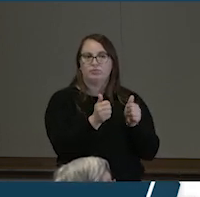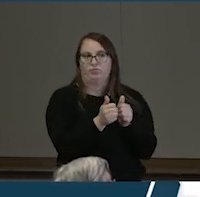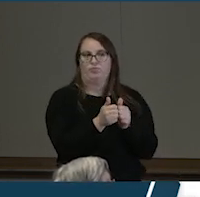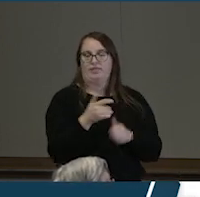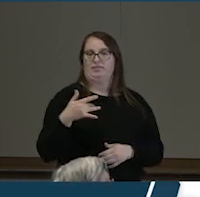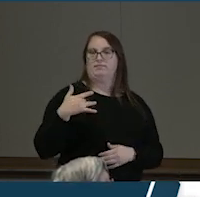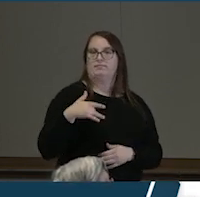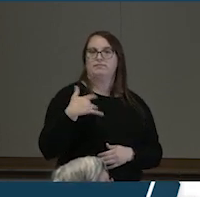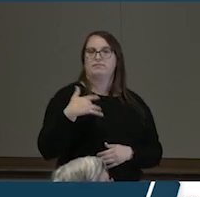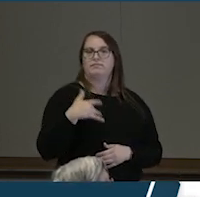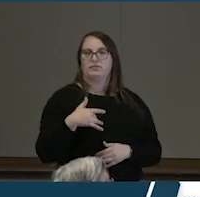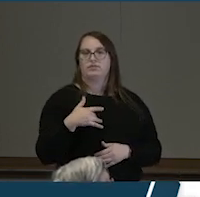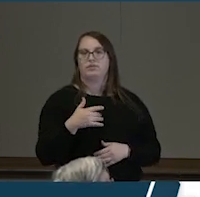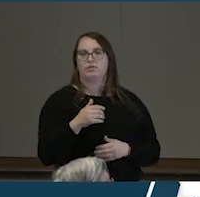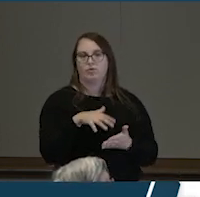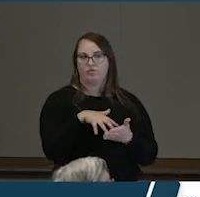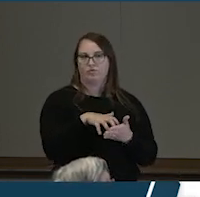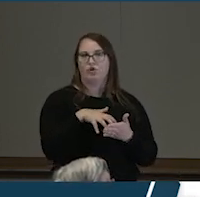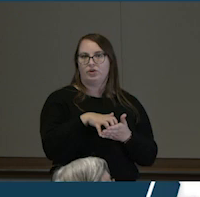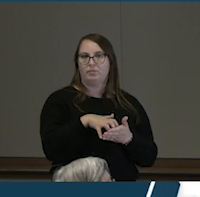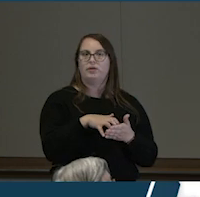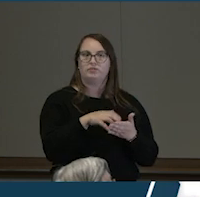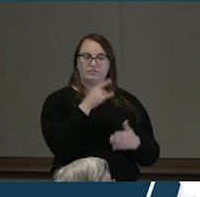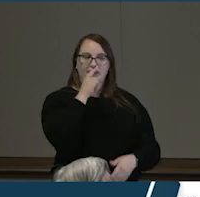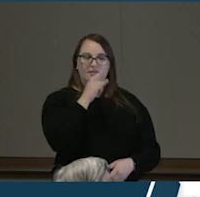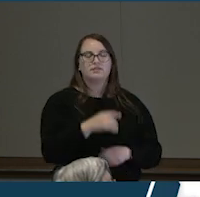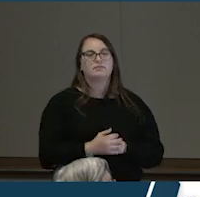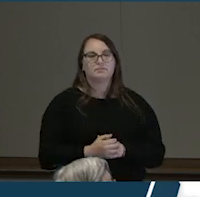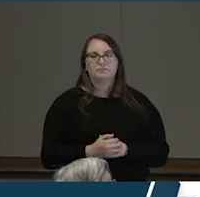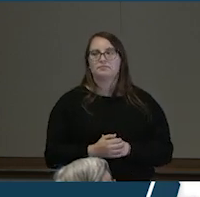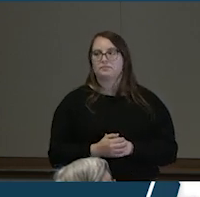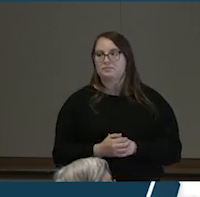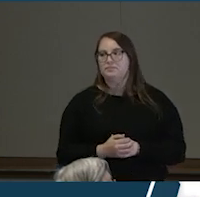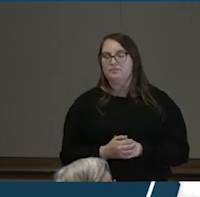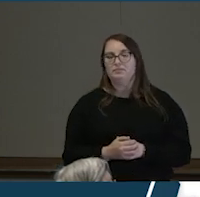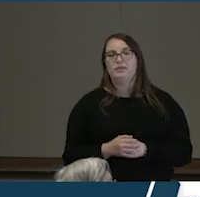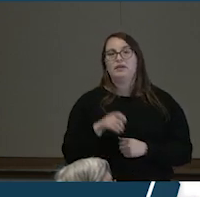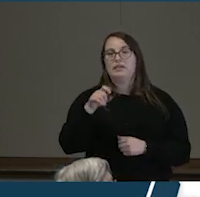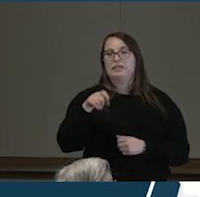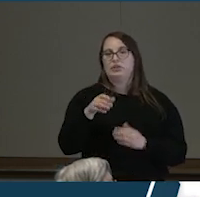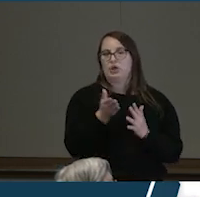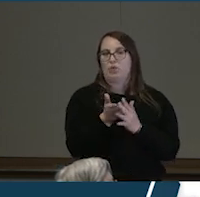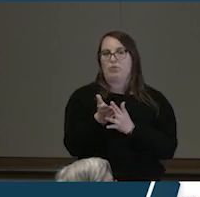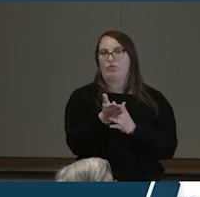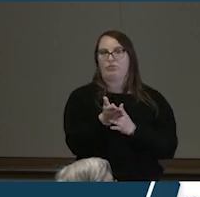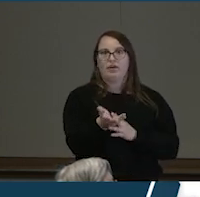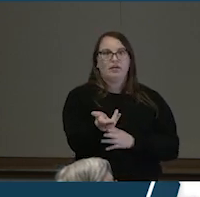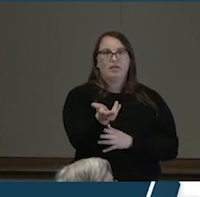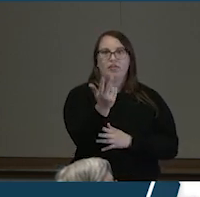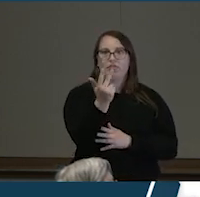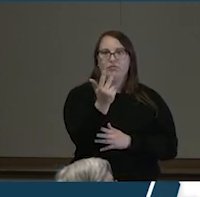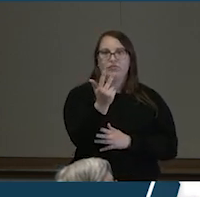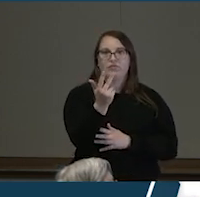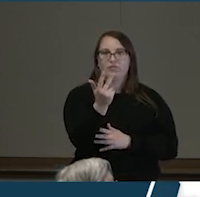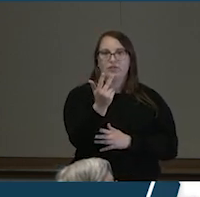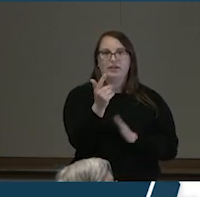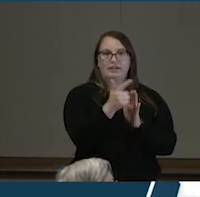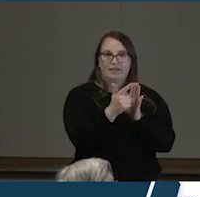make it through all the way through, because it has to go through 3 House committees, 3 Senate committees. Beautiful, beautiful on the House